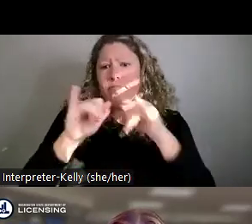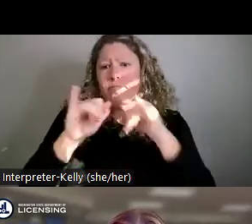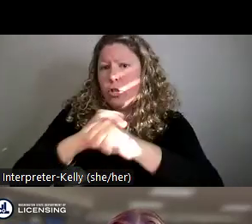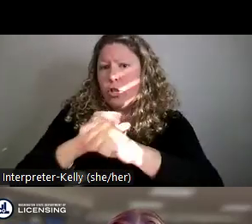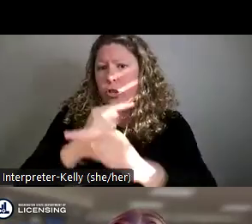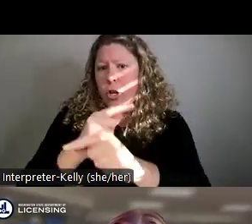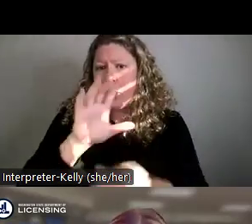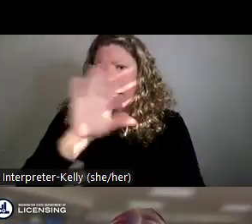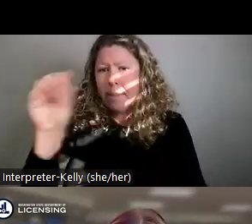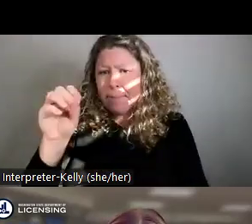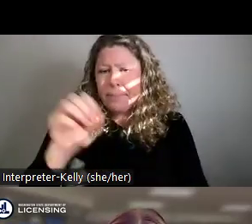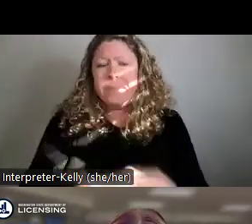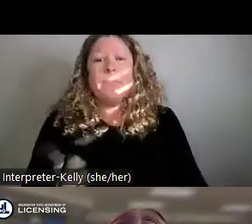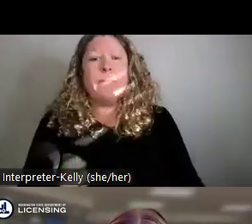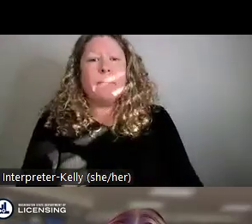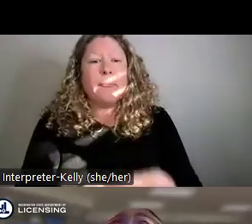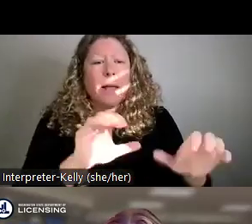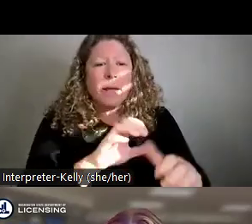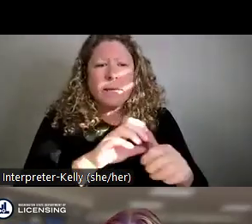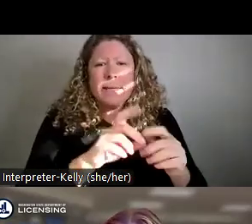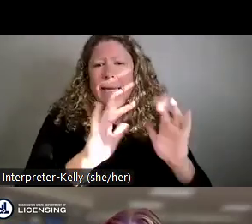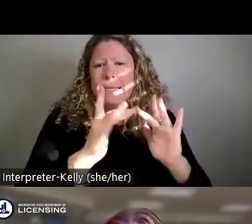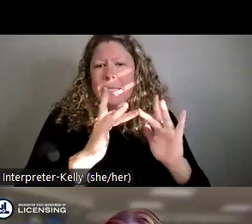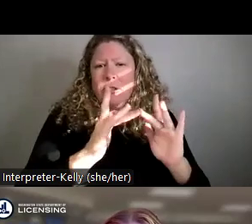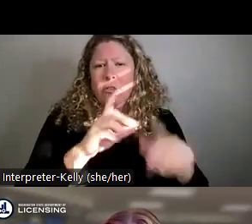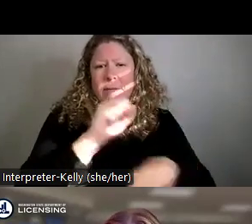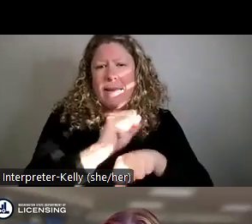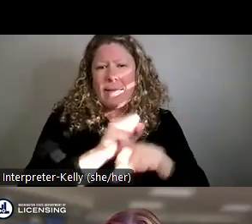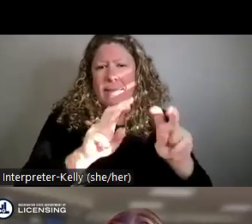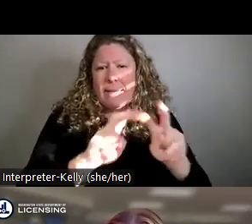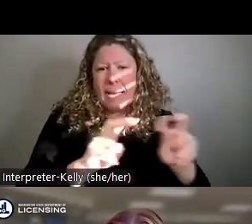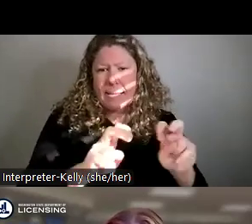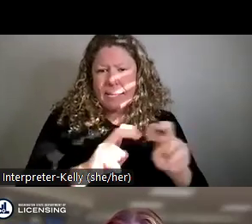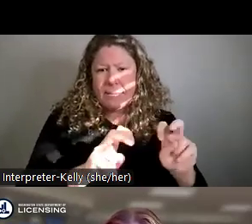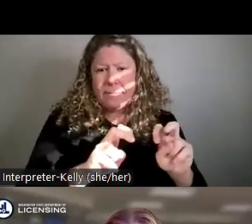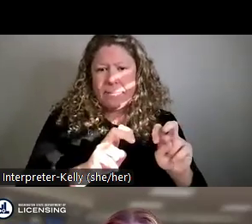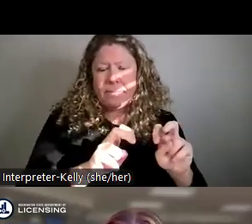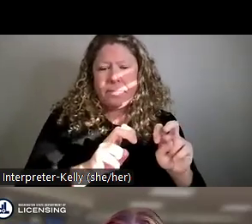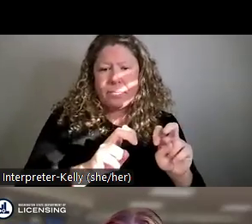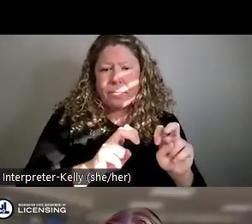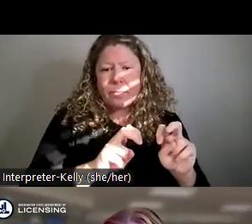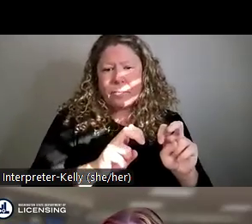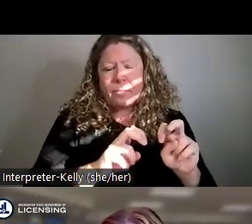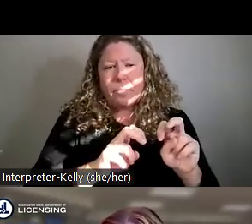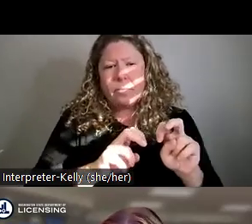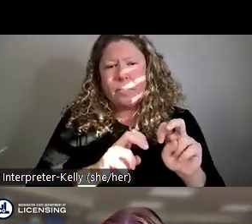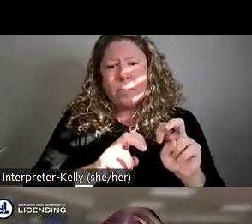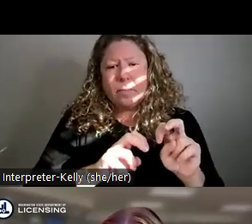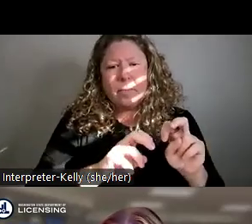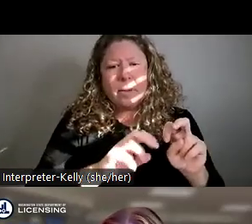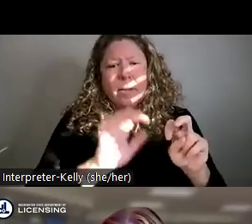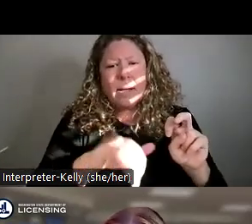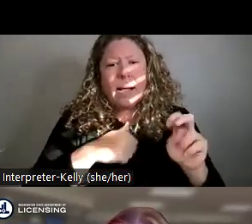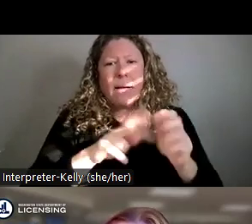I completed a digital task analysis, which is where I walk through the process of applying for a security guard license